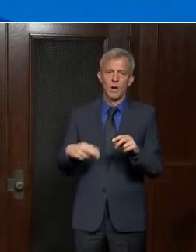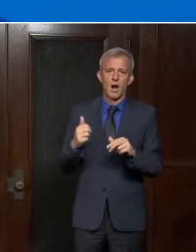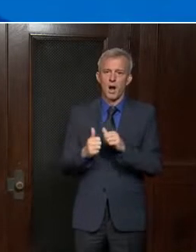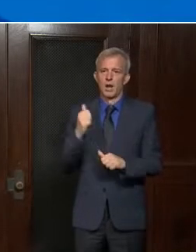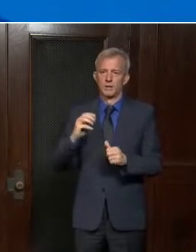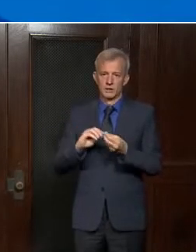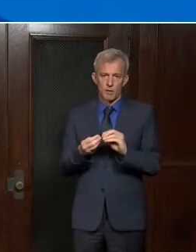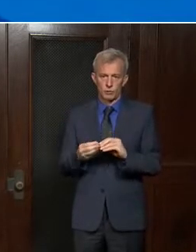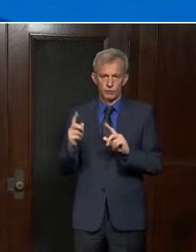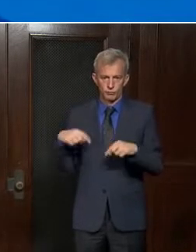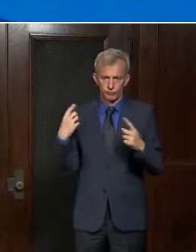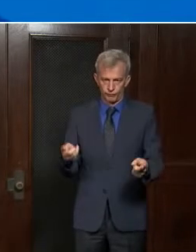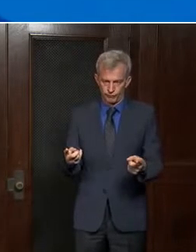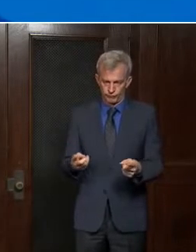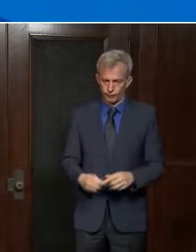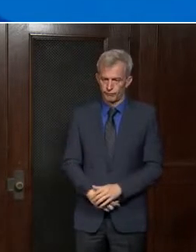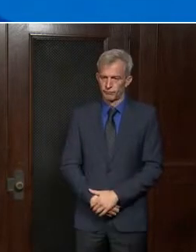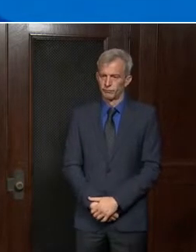me.